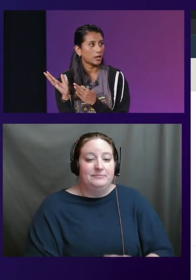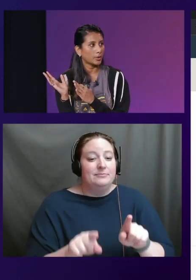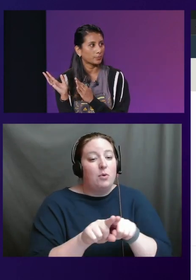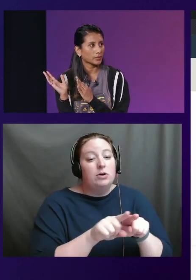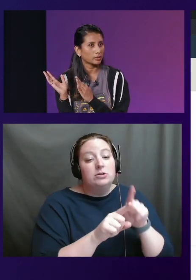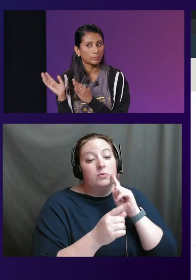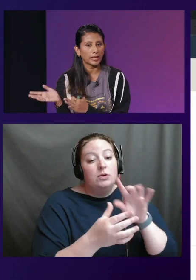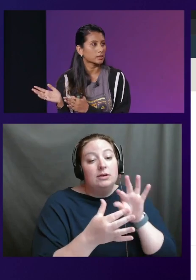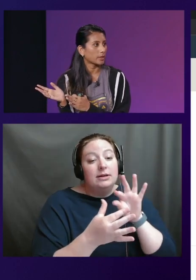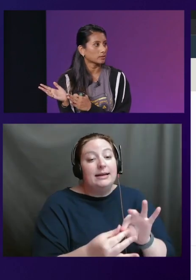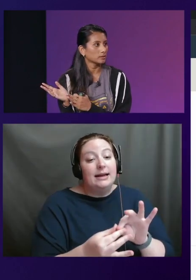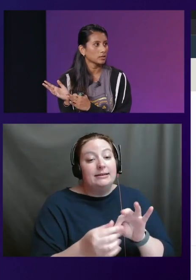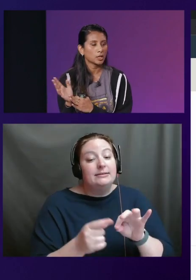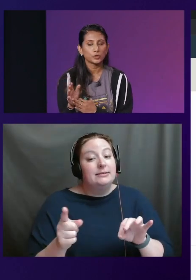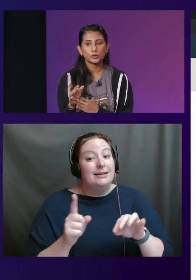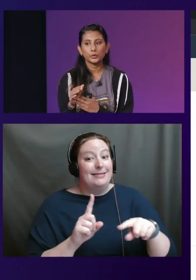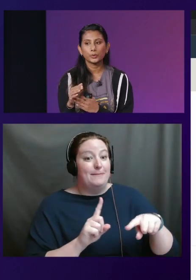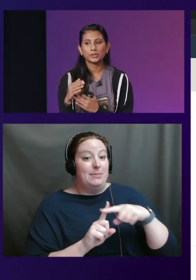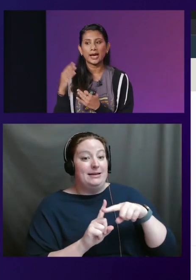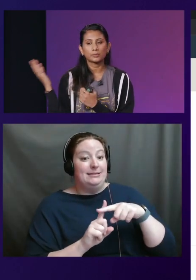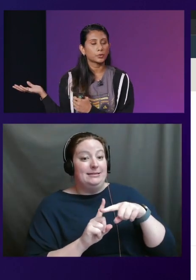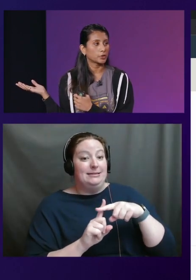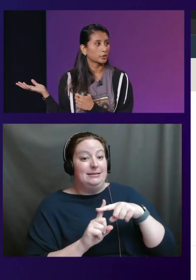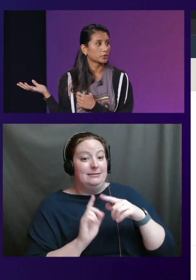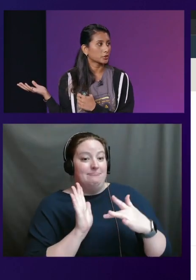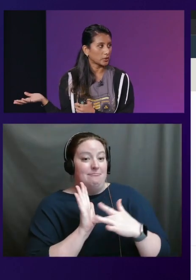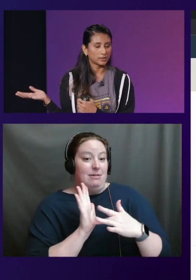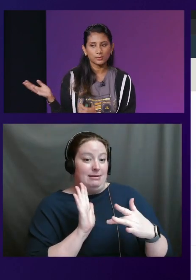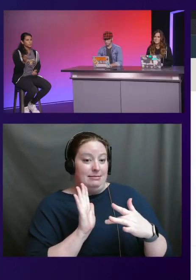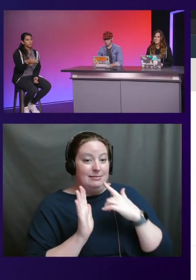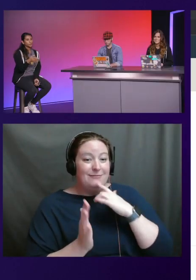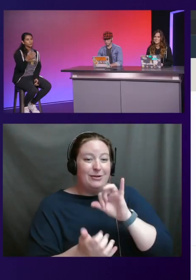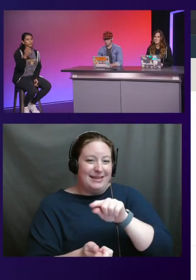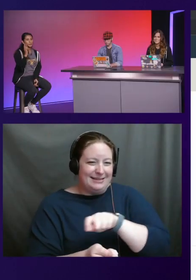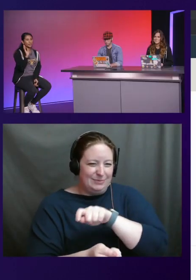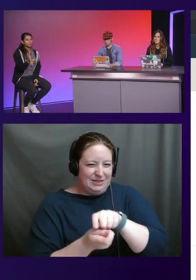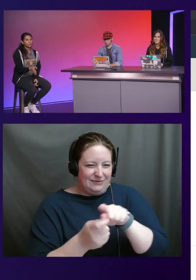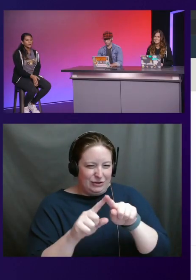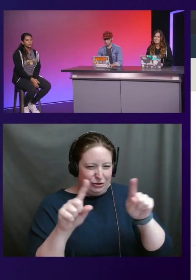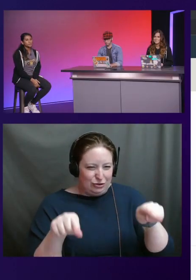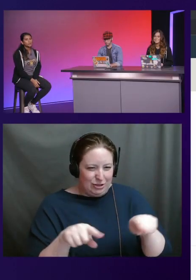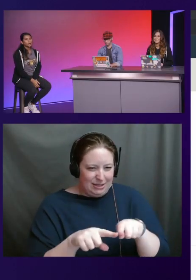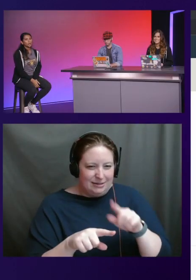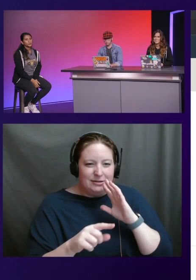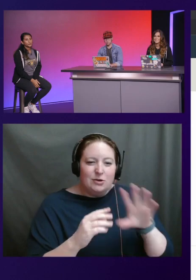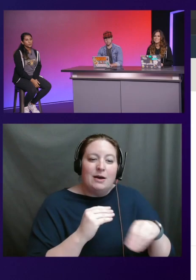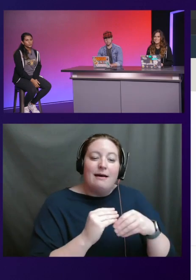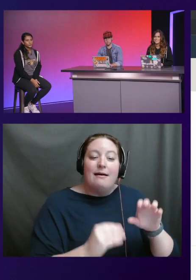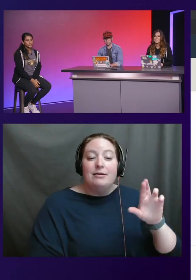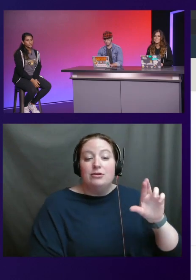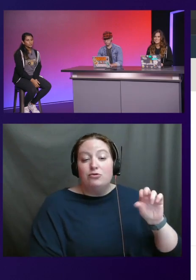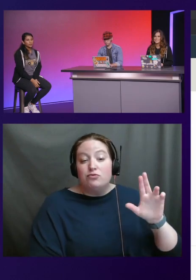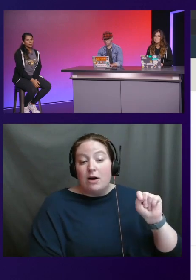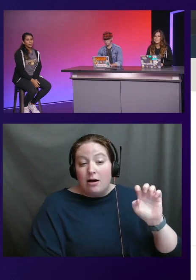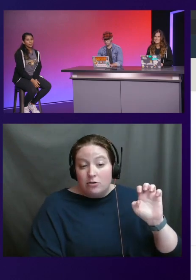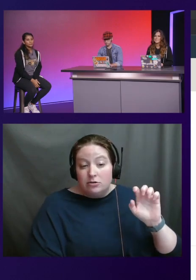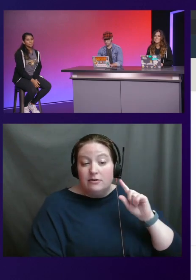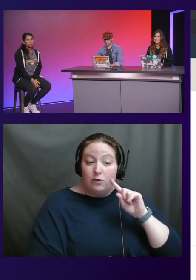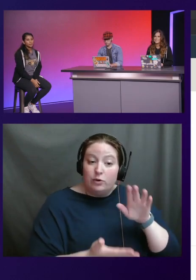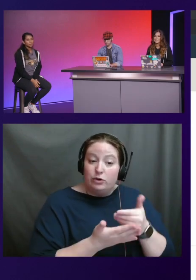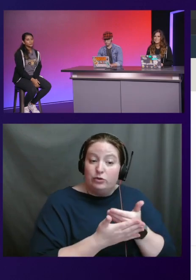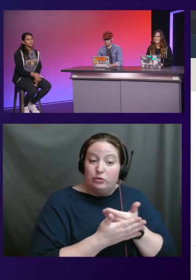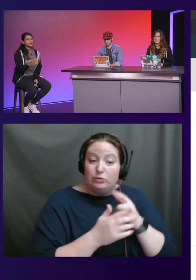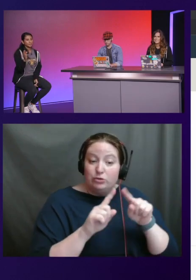the plus button to that particular screen. So we are going to add the route to the new screen